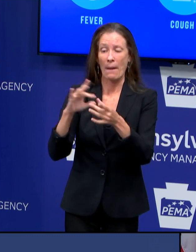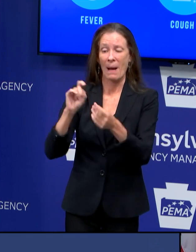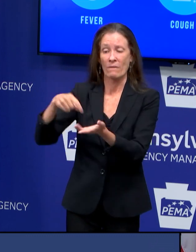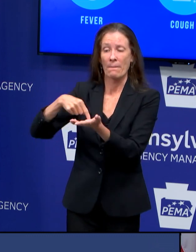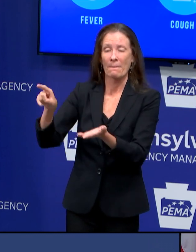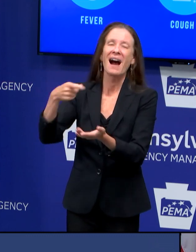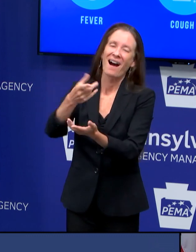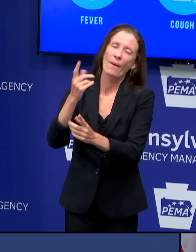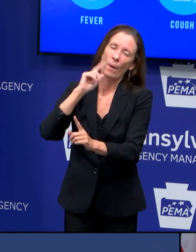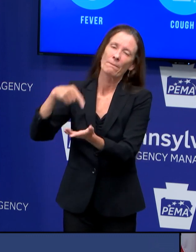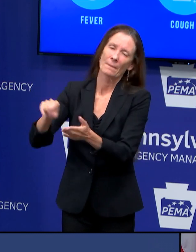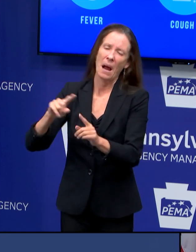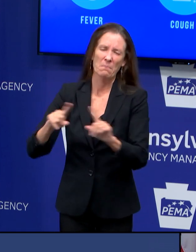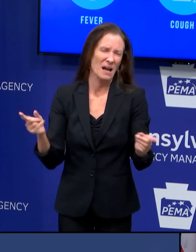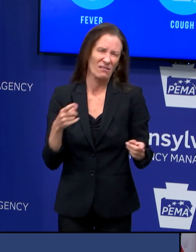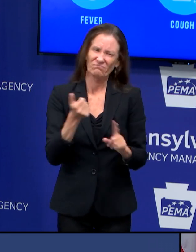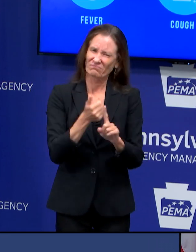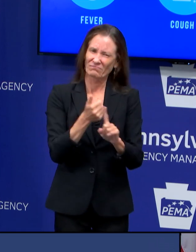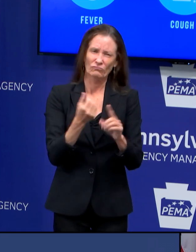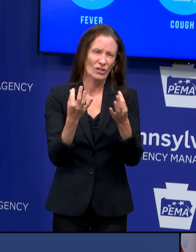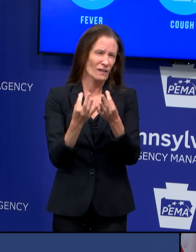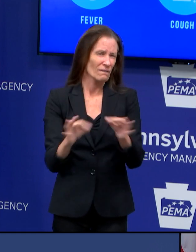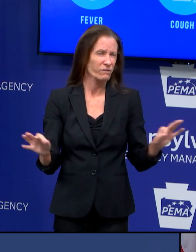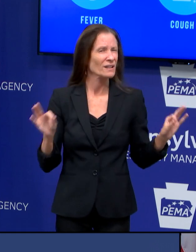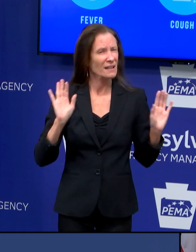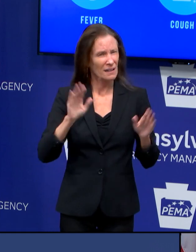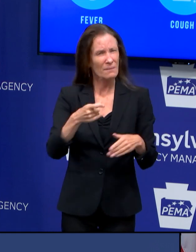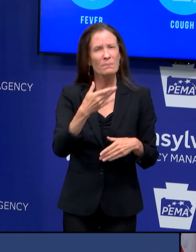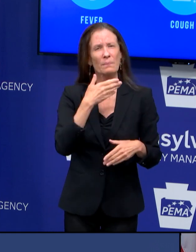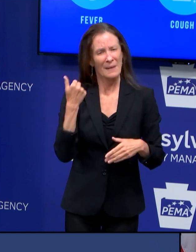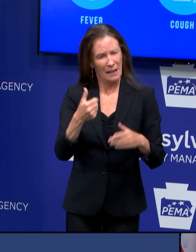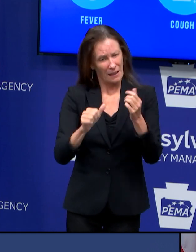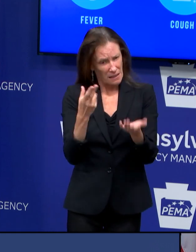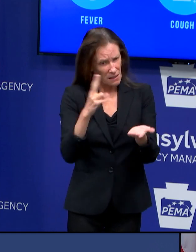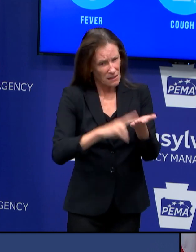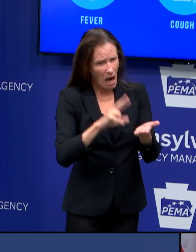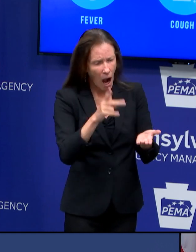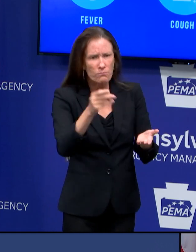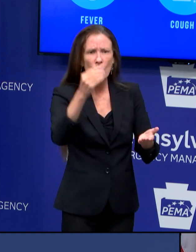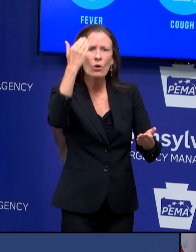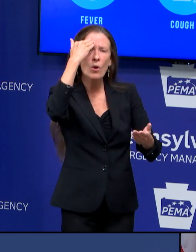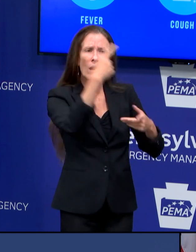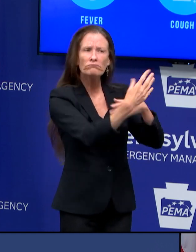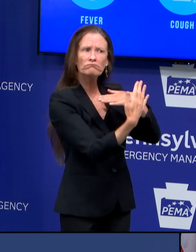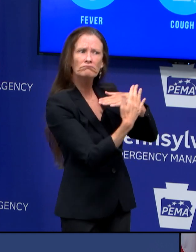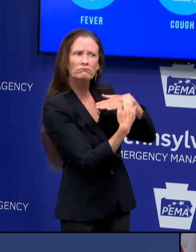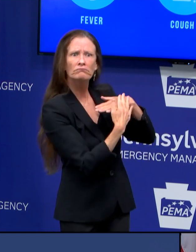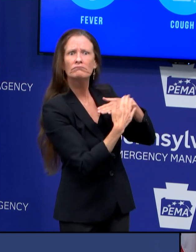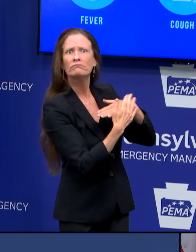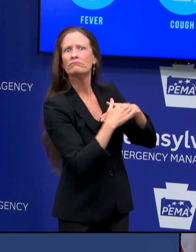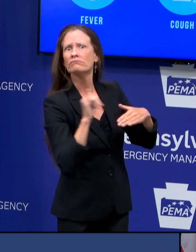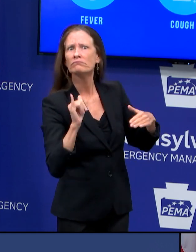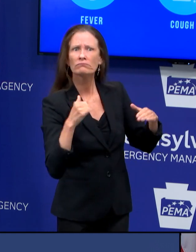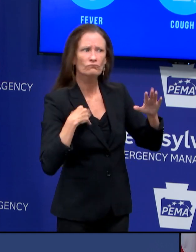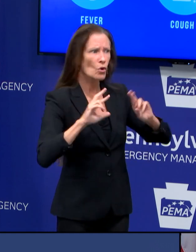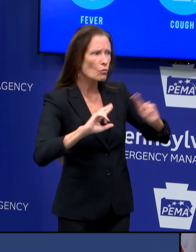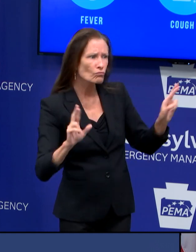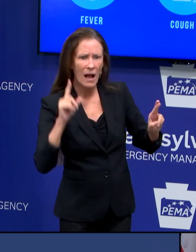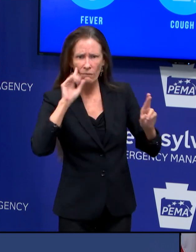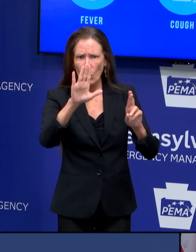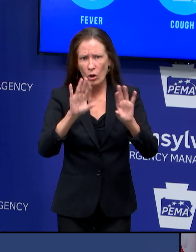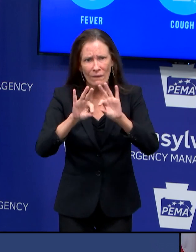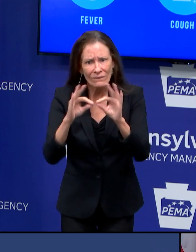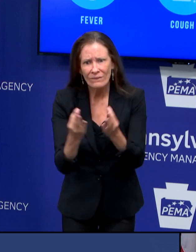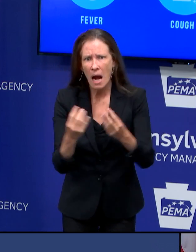about the threats so you can take action to protect yourself and your loved ones. At times, that action may require you to leave your